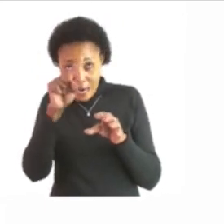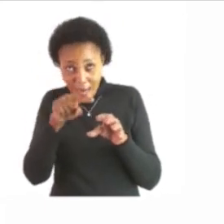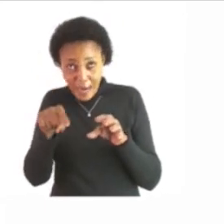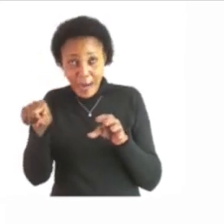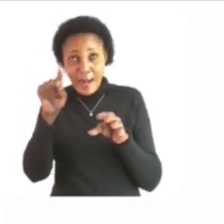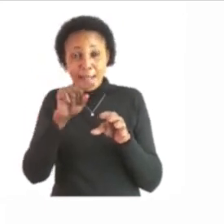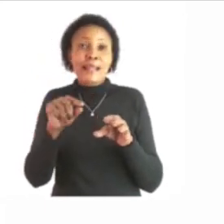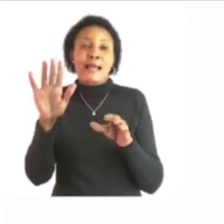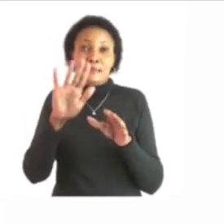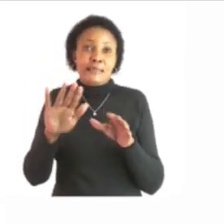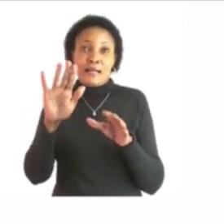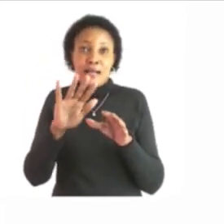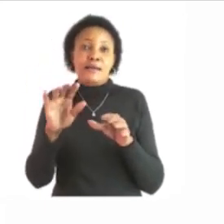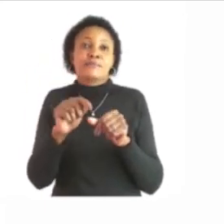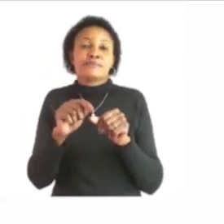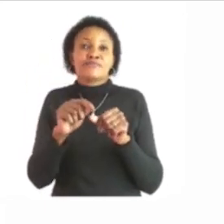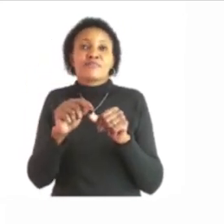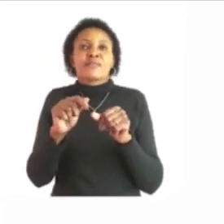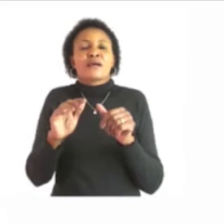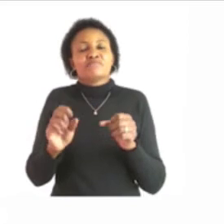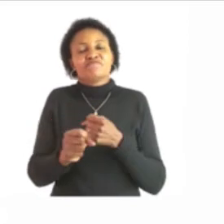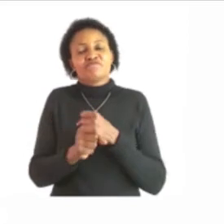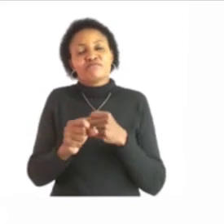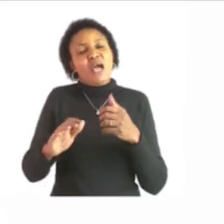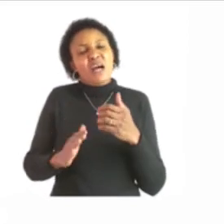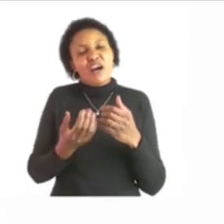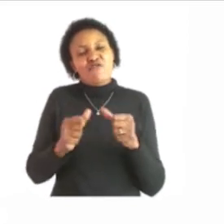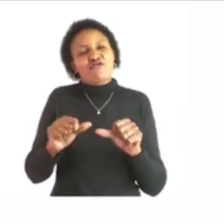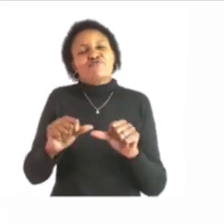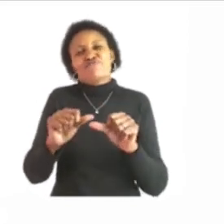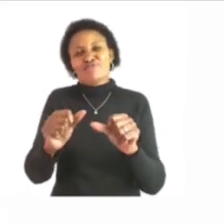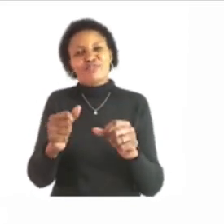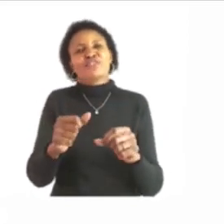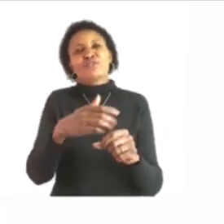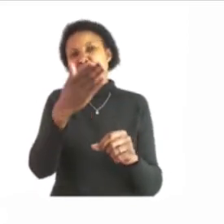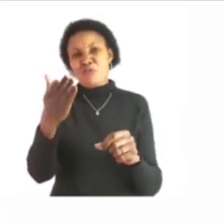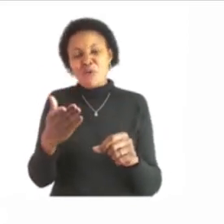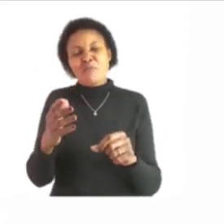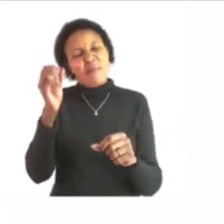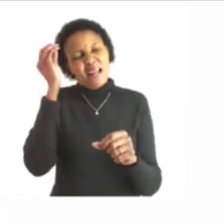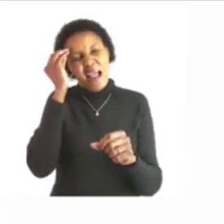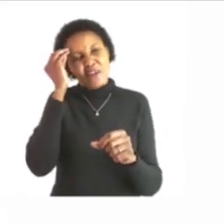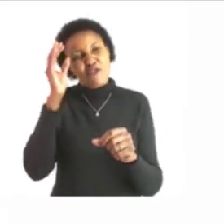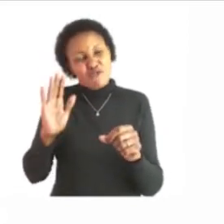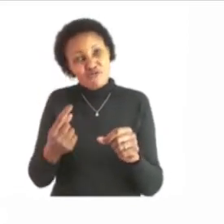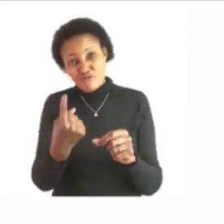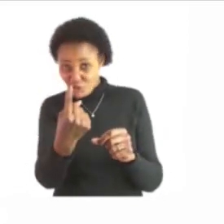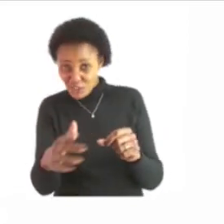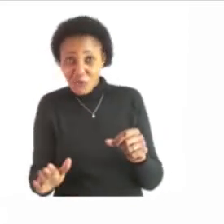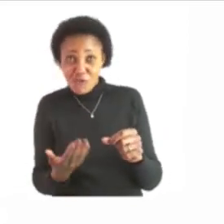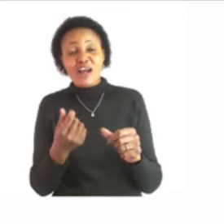I want to do everything with you, but I know you want to do it yourself, so I will let you do it